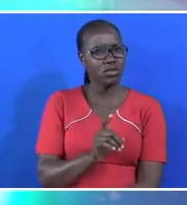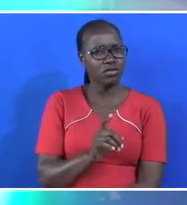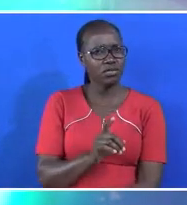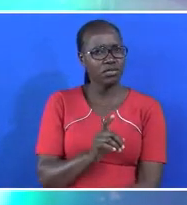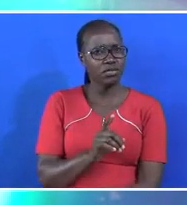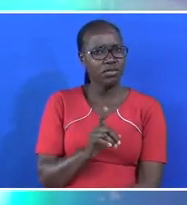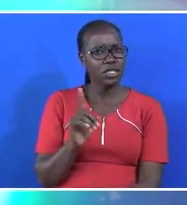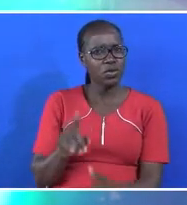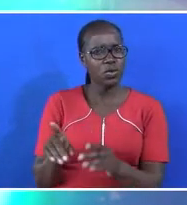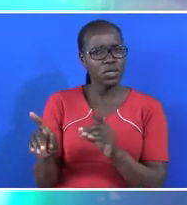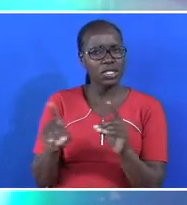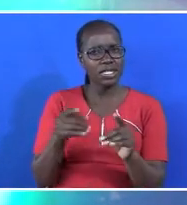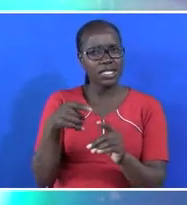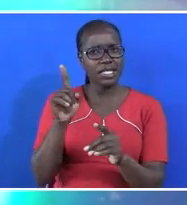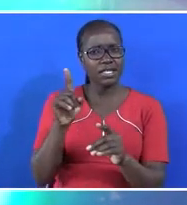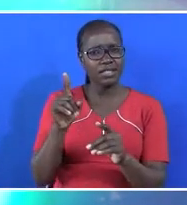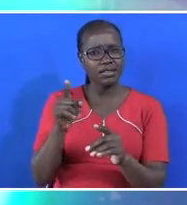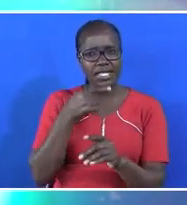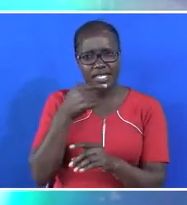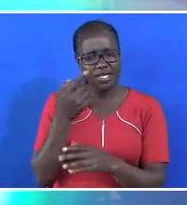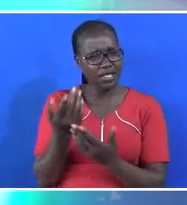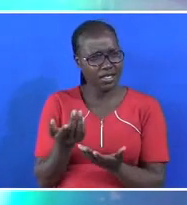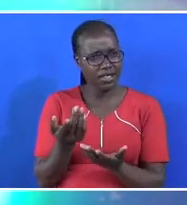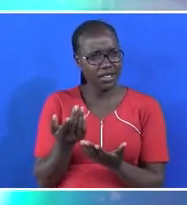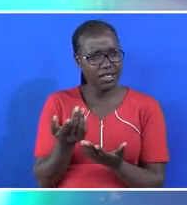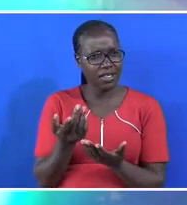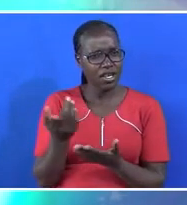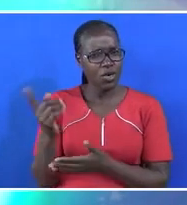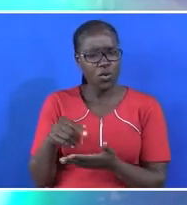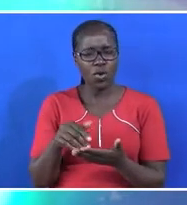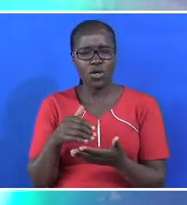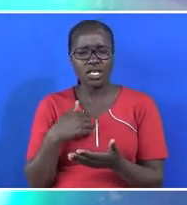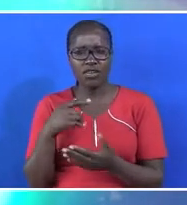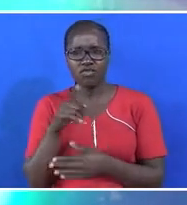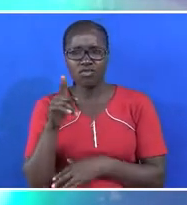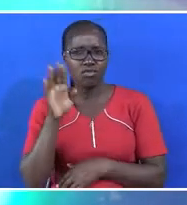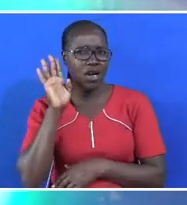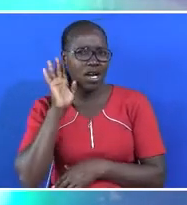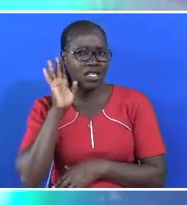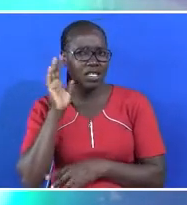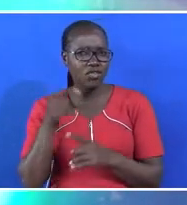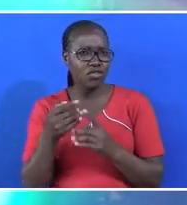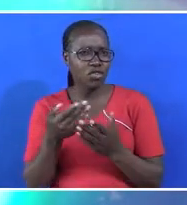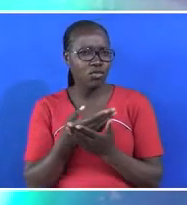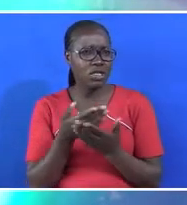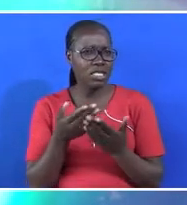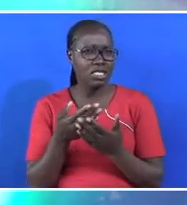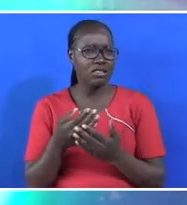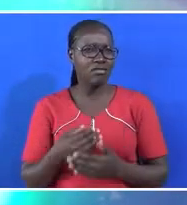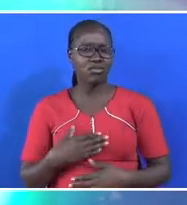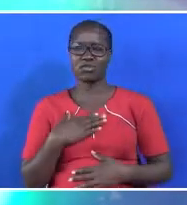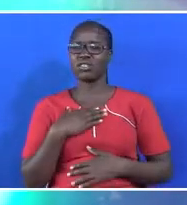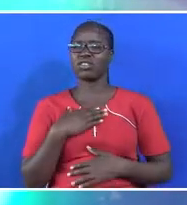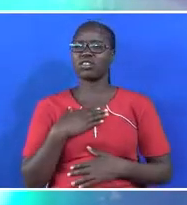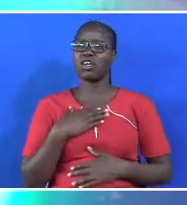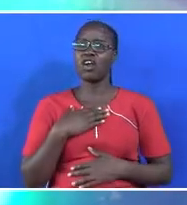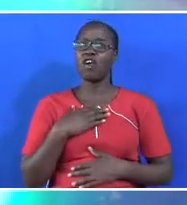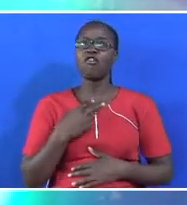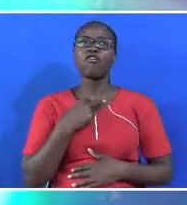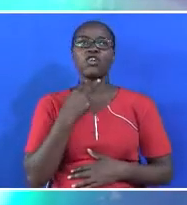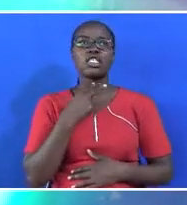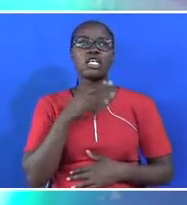What did they say? What have you heard from these strange voices that whisper to